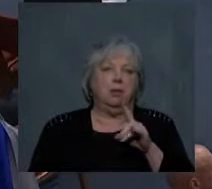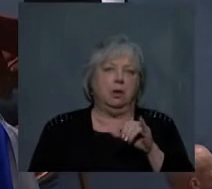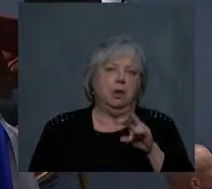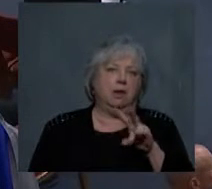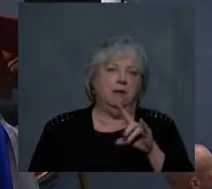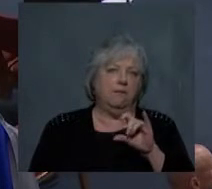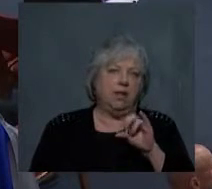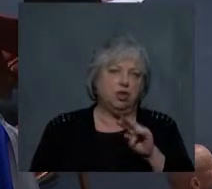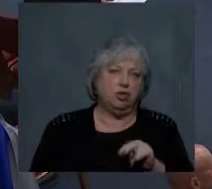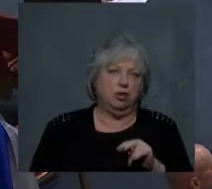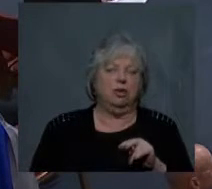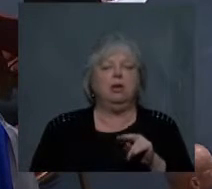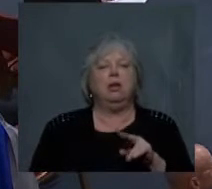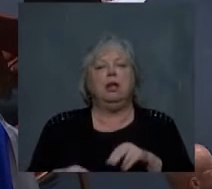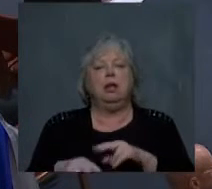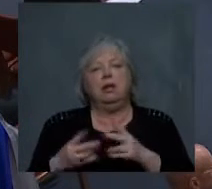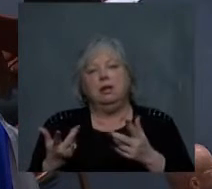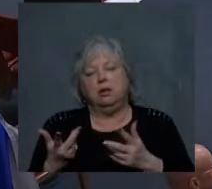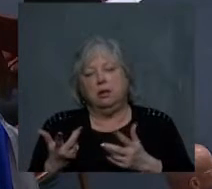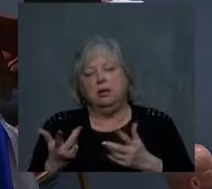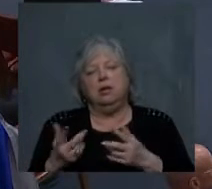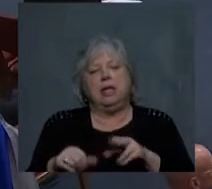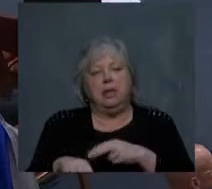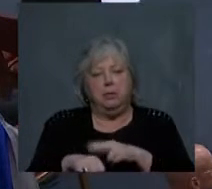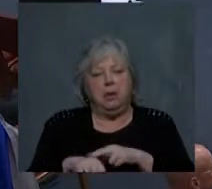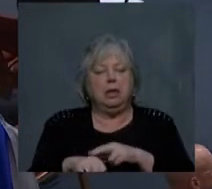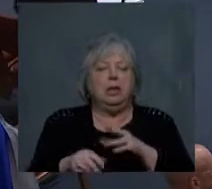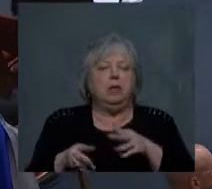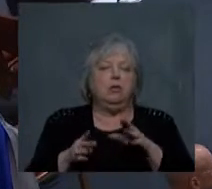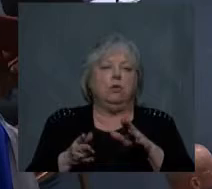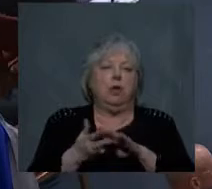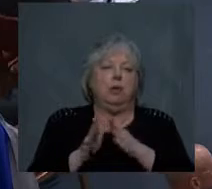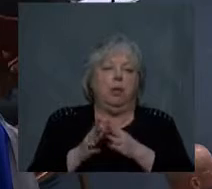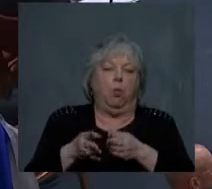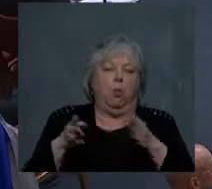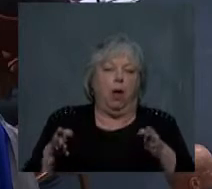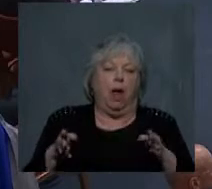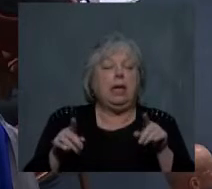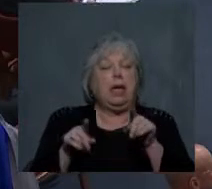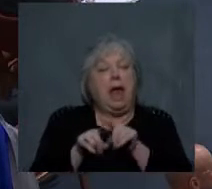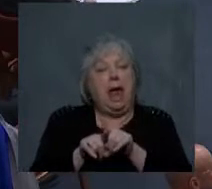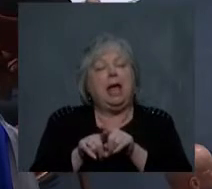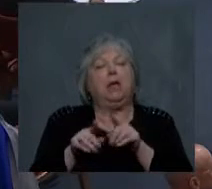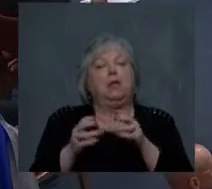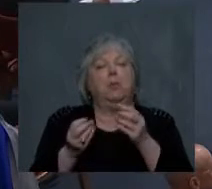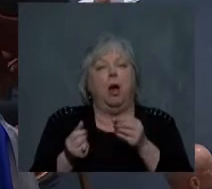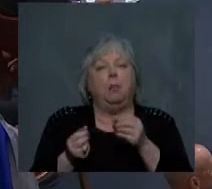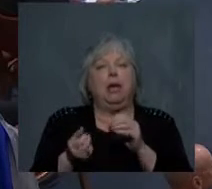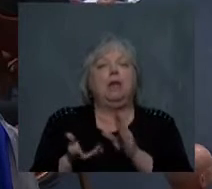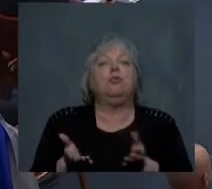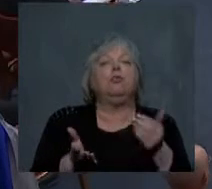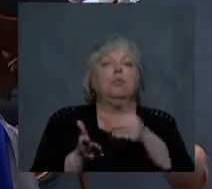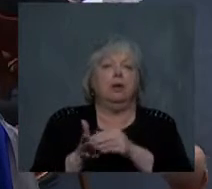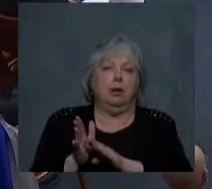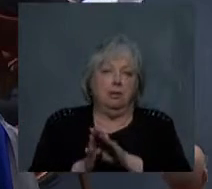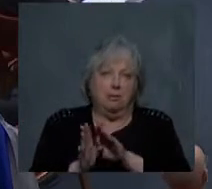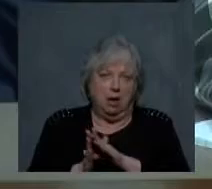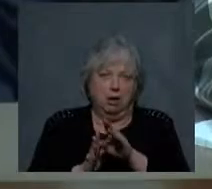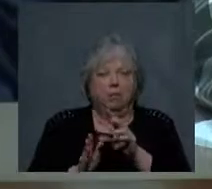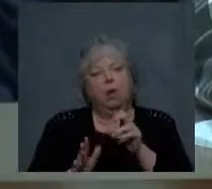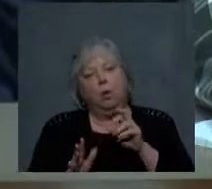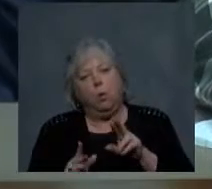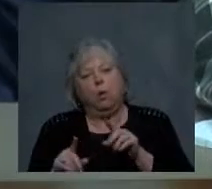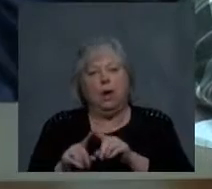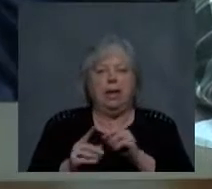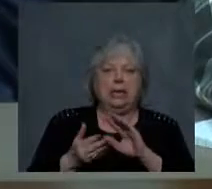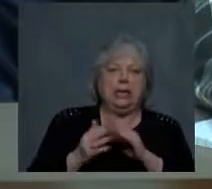And typically the way streets are widened are as properties are redeveloped or as the city has a project that